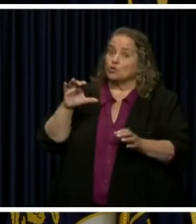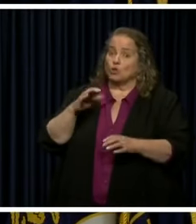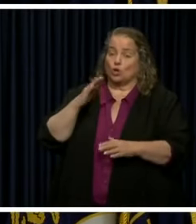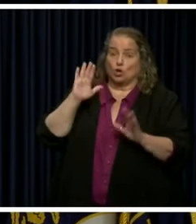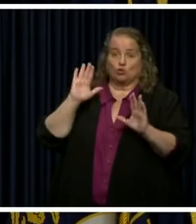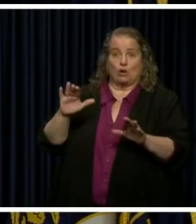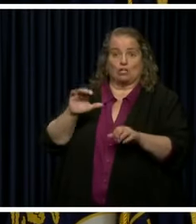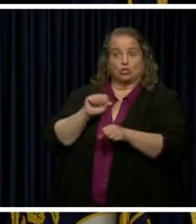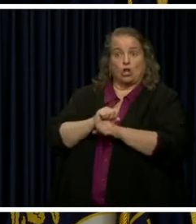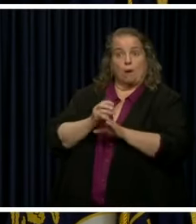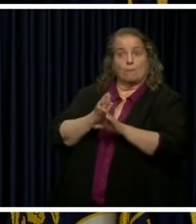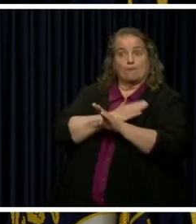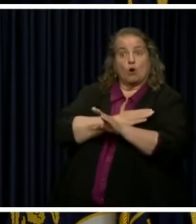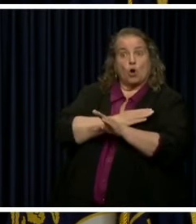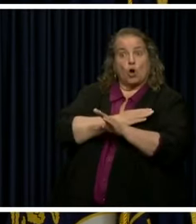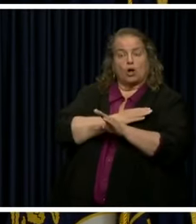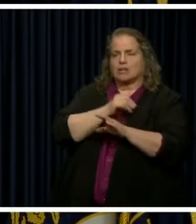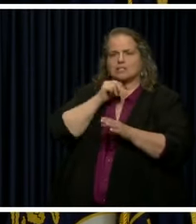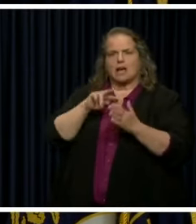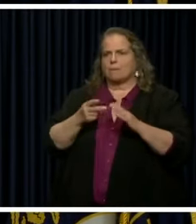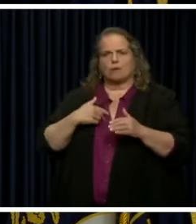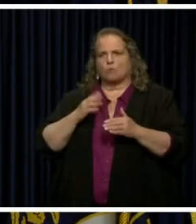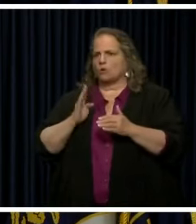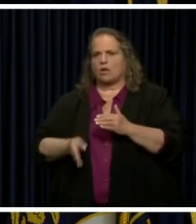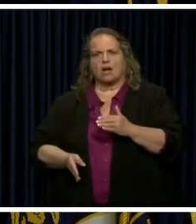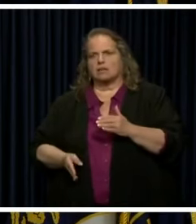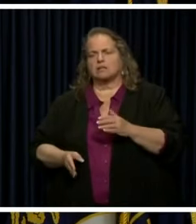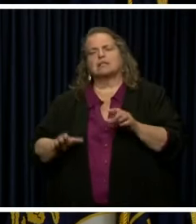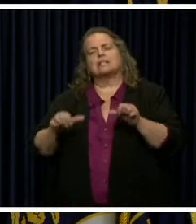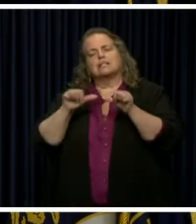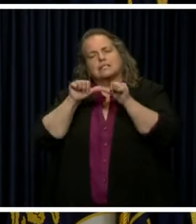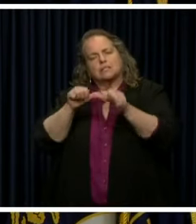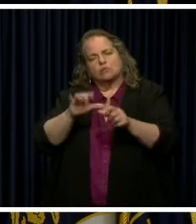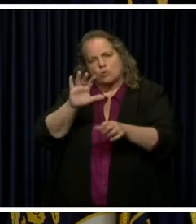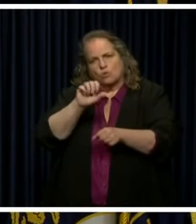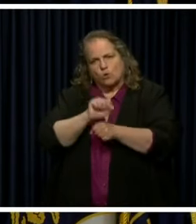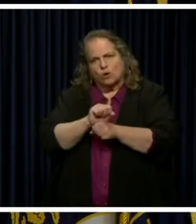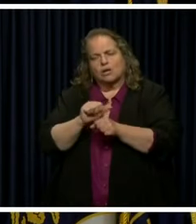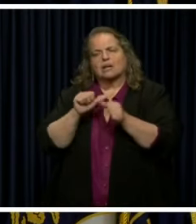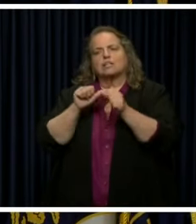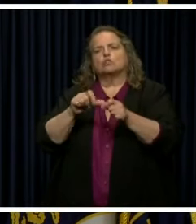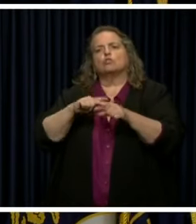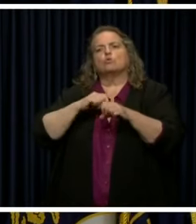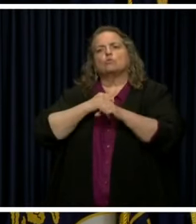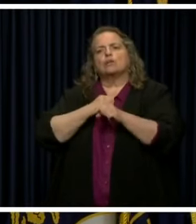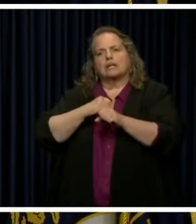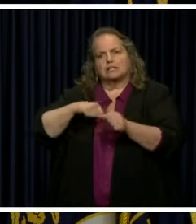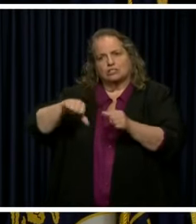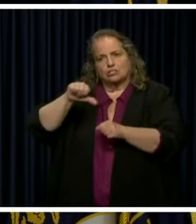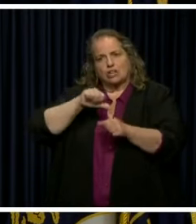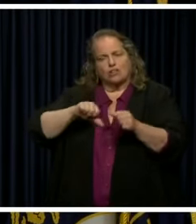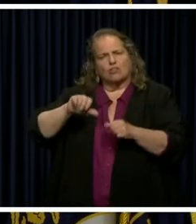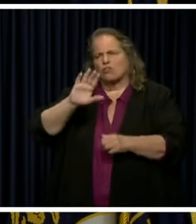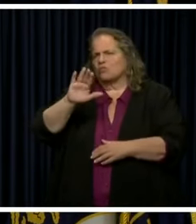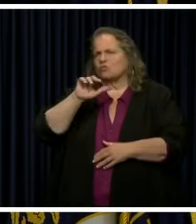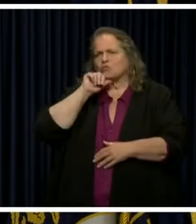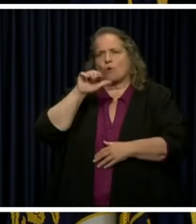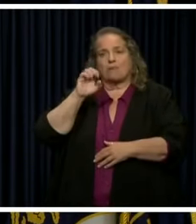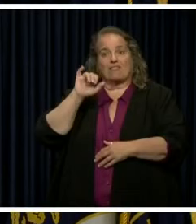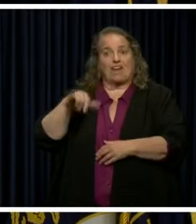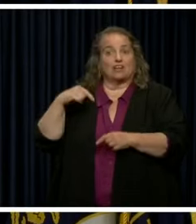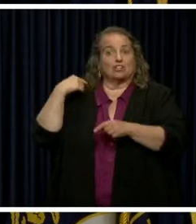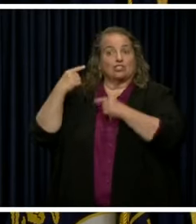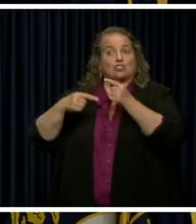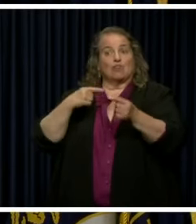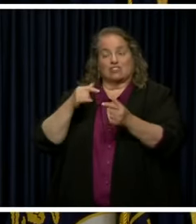early on doesn't mean it's done. So let's continue our work. Let's continue to protect one another. Let's not be the generation that